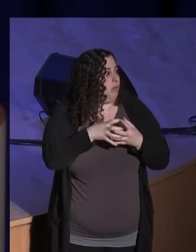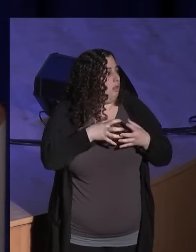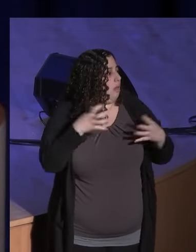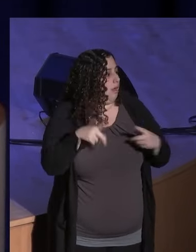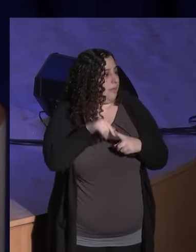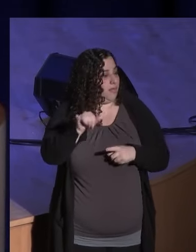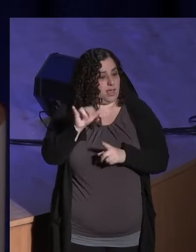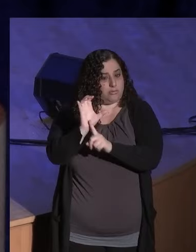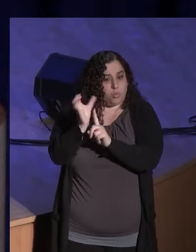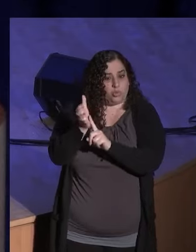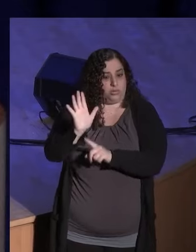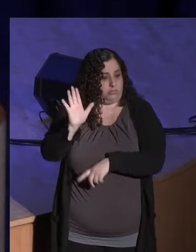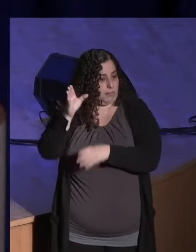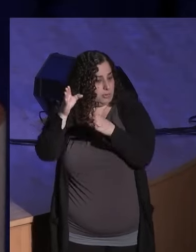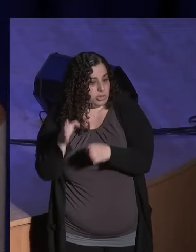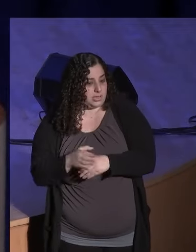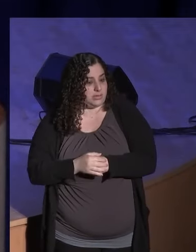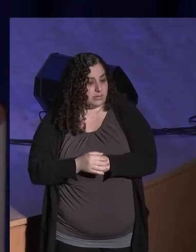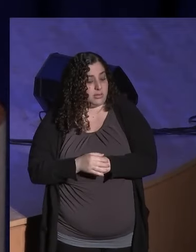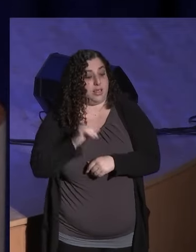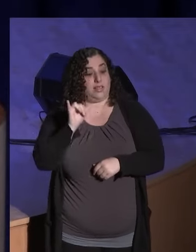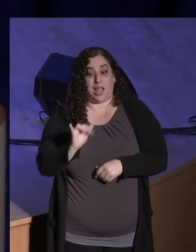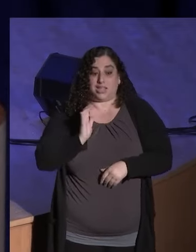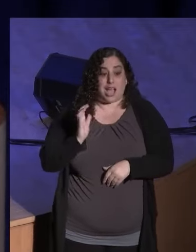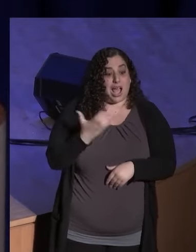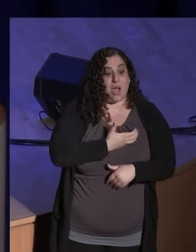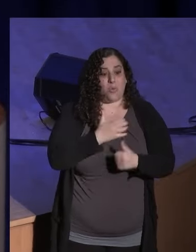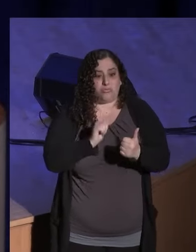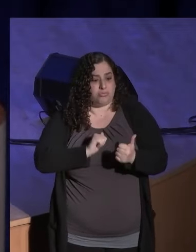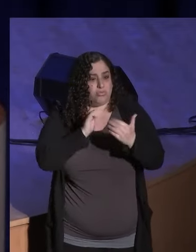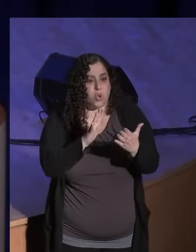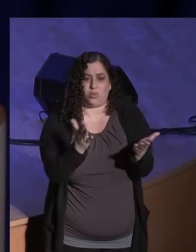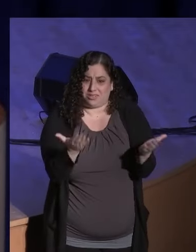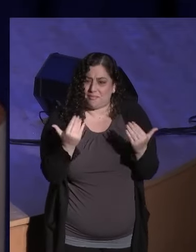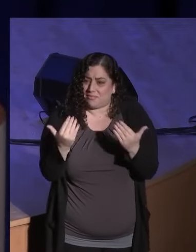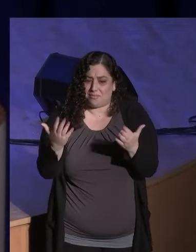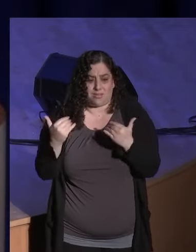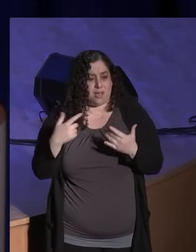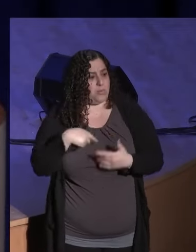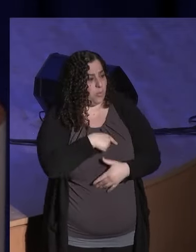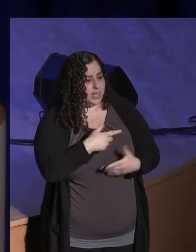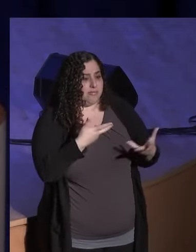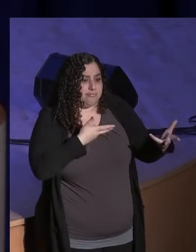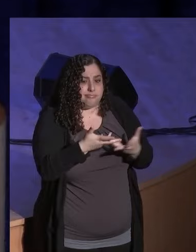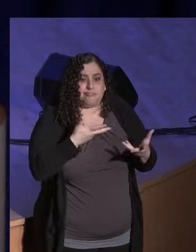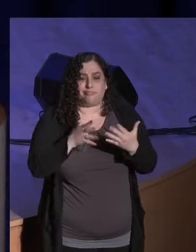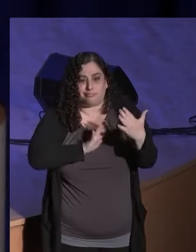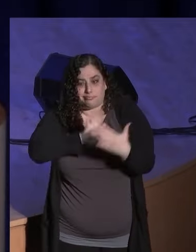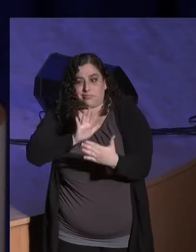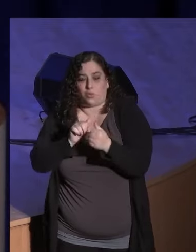And we're thankful that the museum, as part of the Smithsonian Institution, provides a platform to amplify